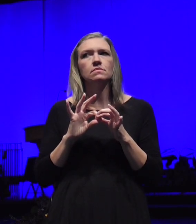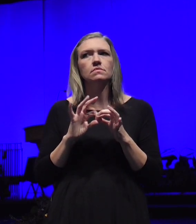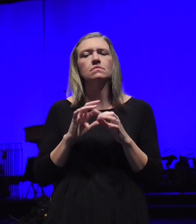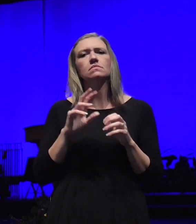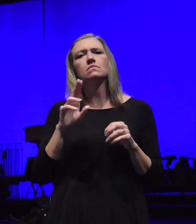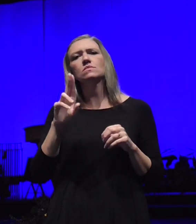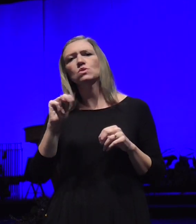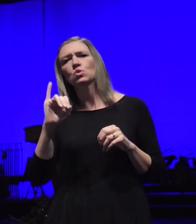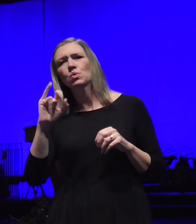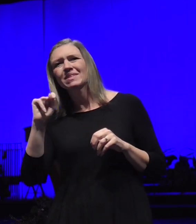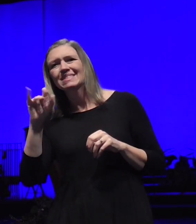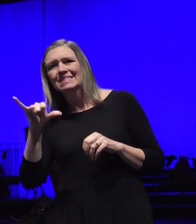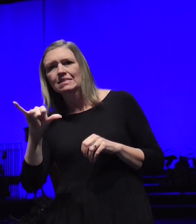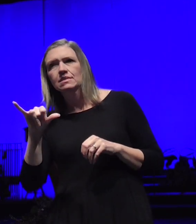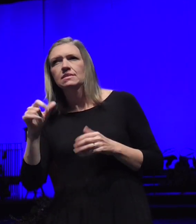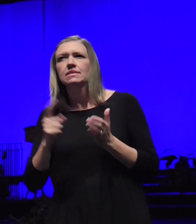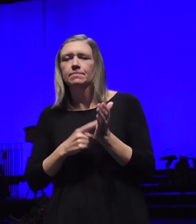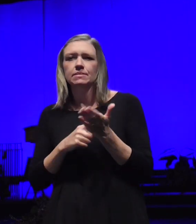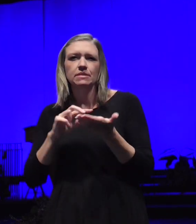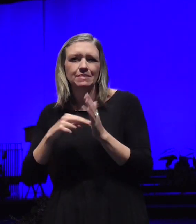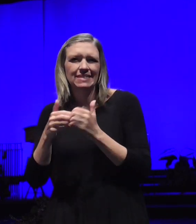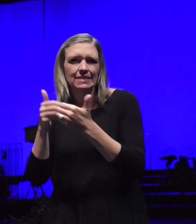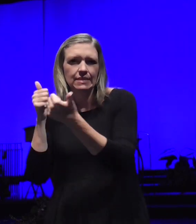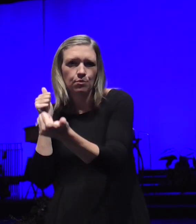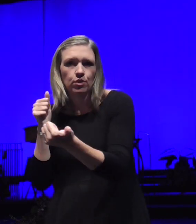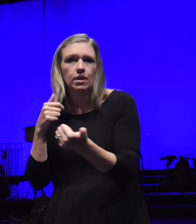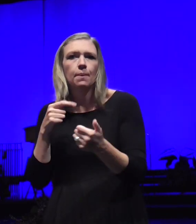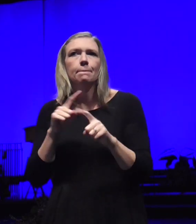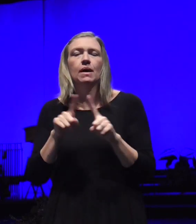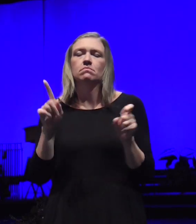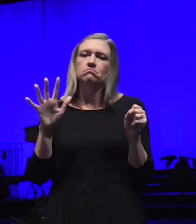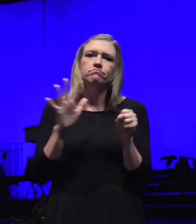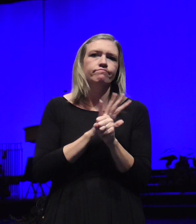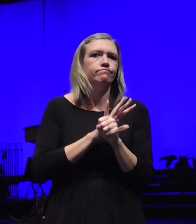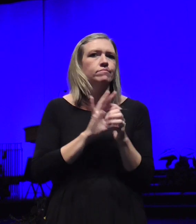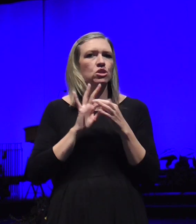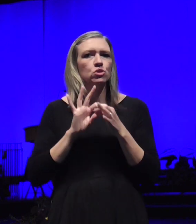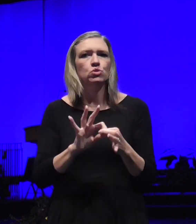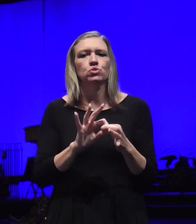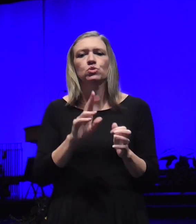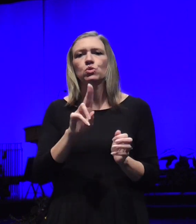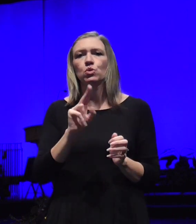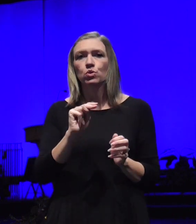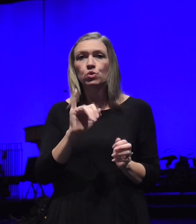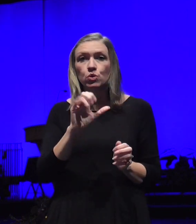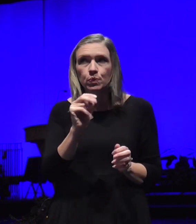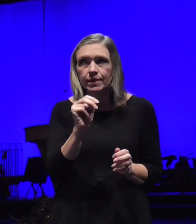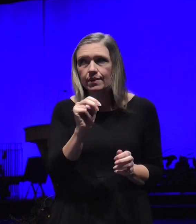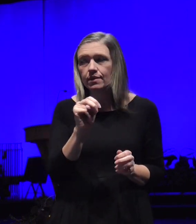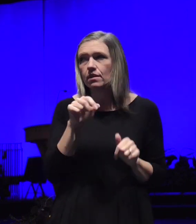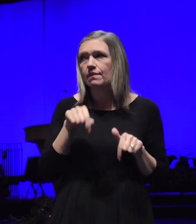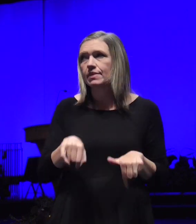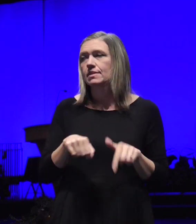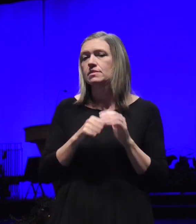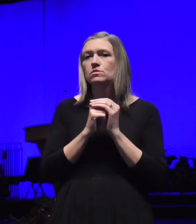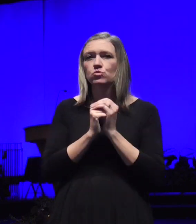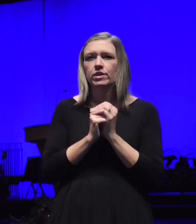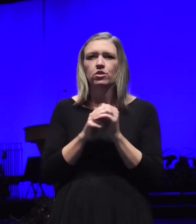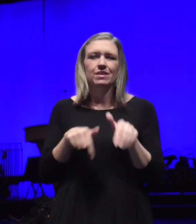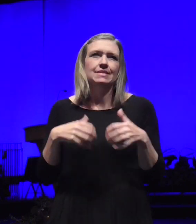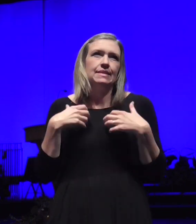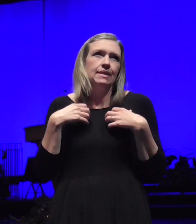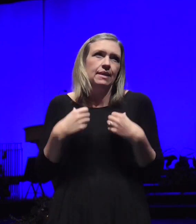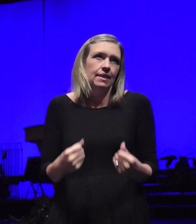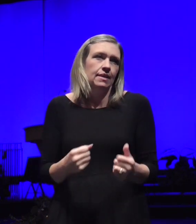Not a unity, sometimes that means separateness, but an absolute union as we offer this prayer, this